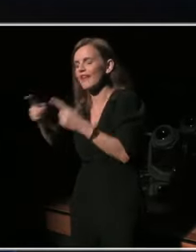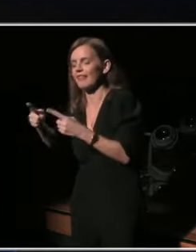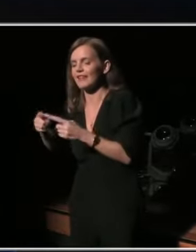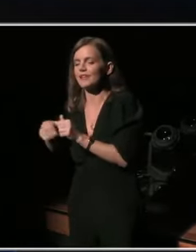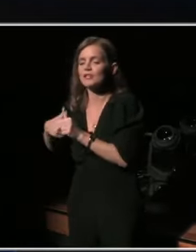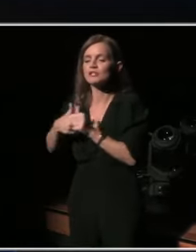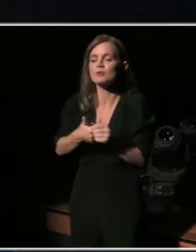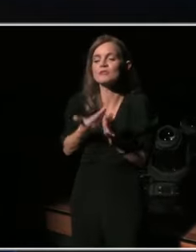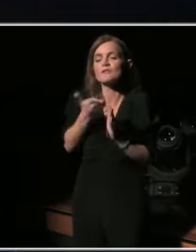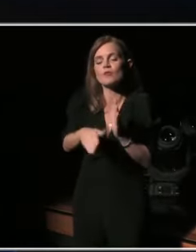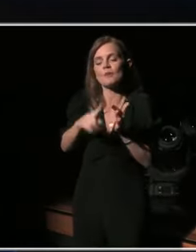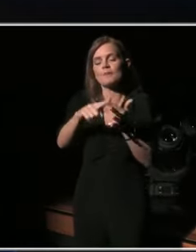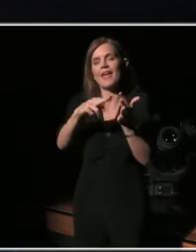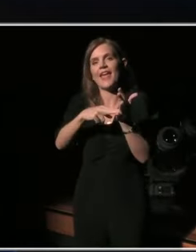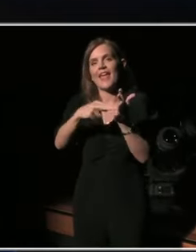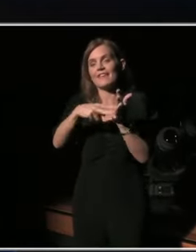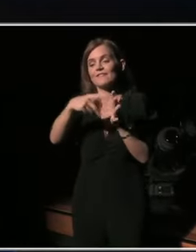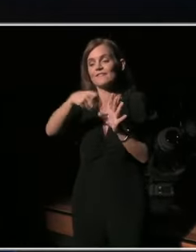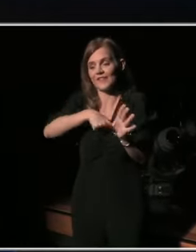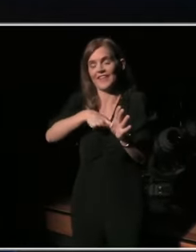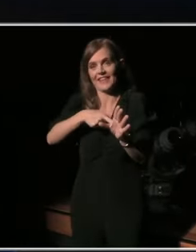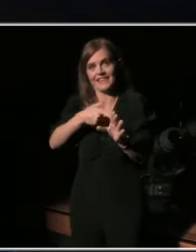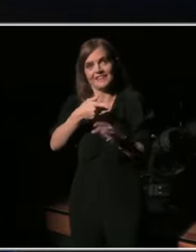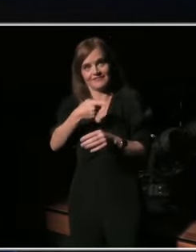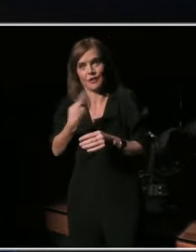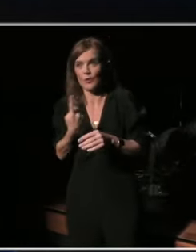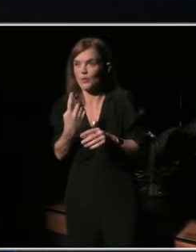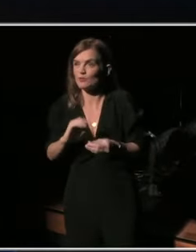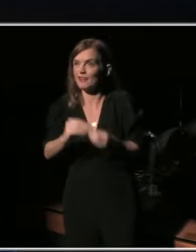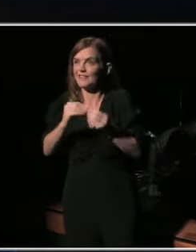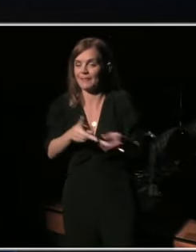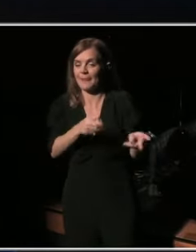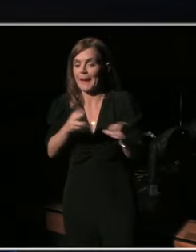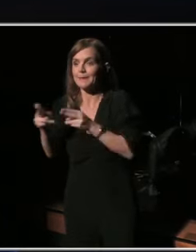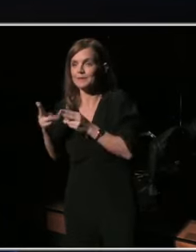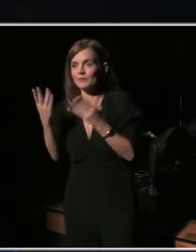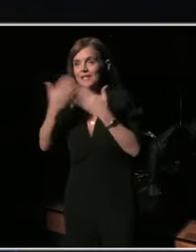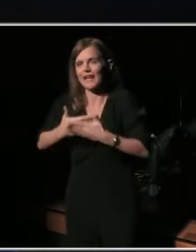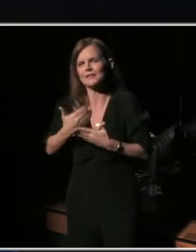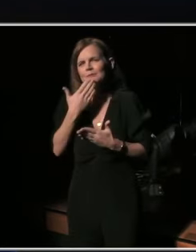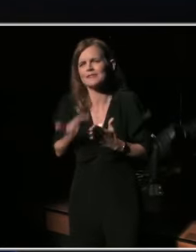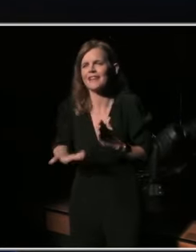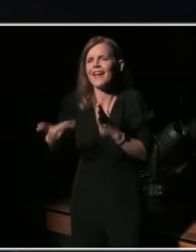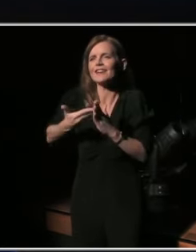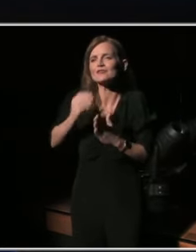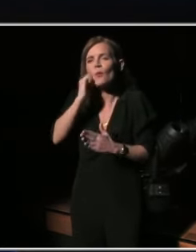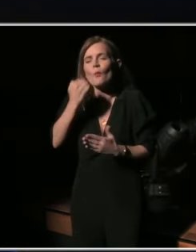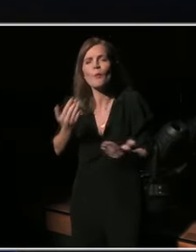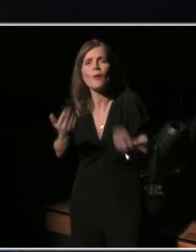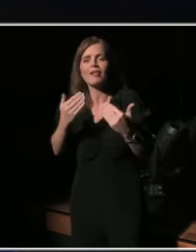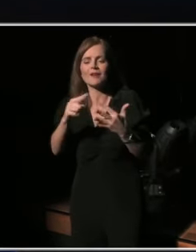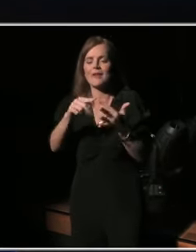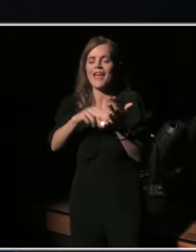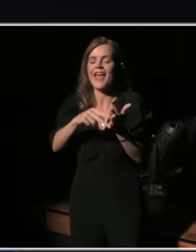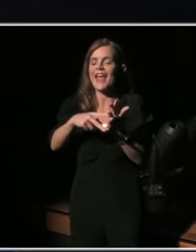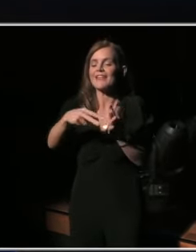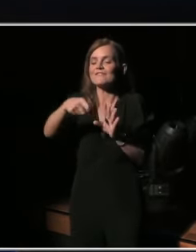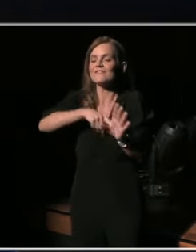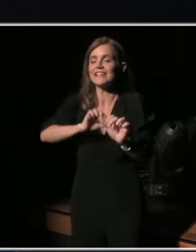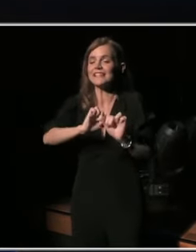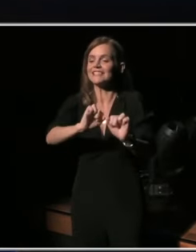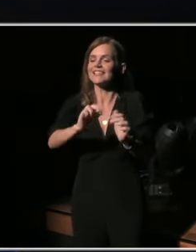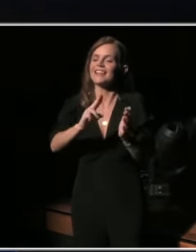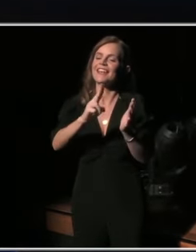Envy, where tonight's clip packages were created. So please give an extra warm welcome to Envy's